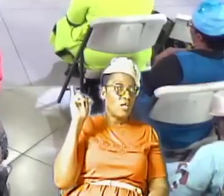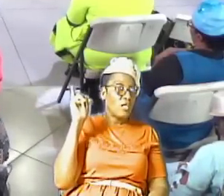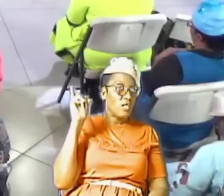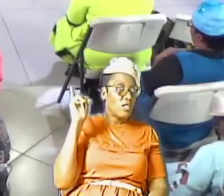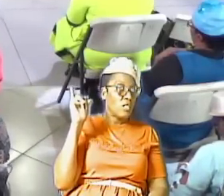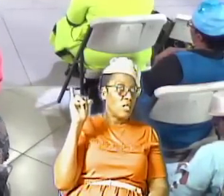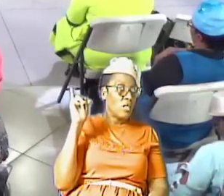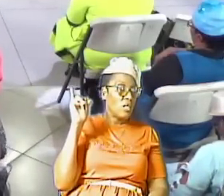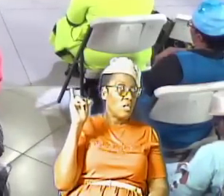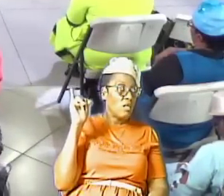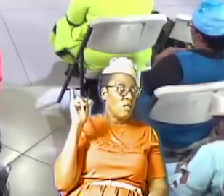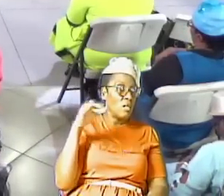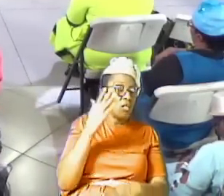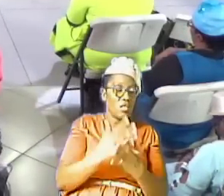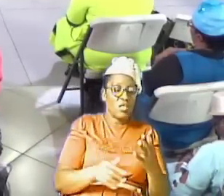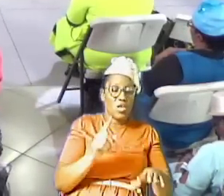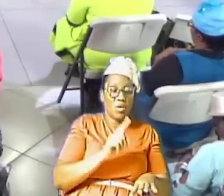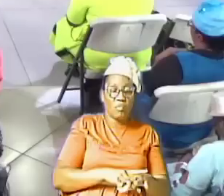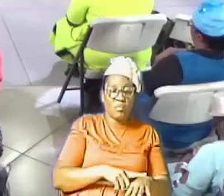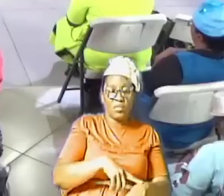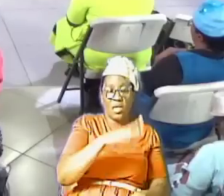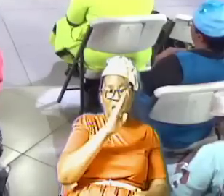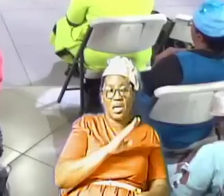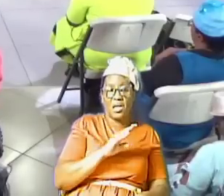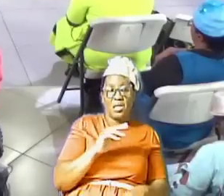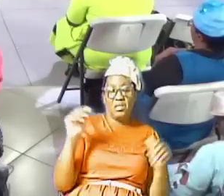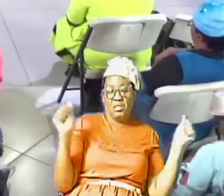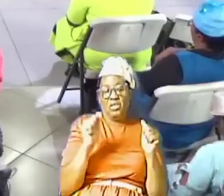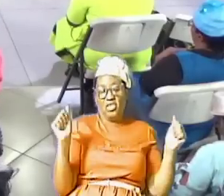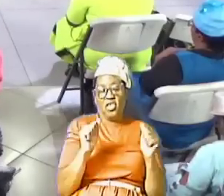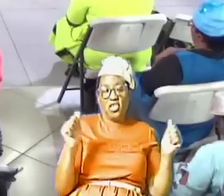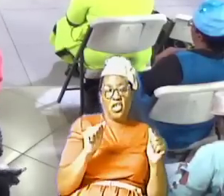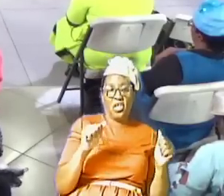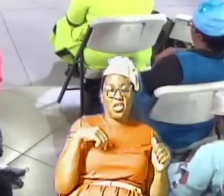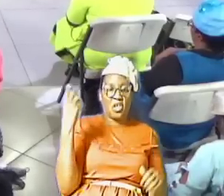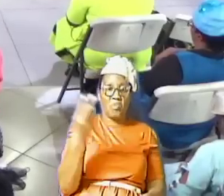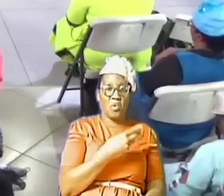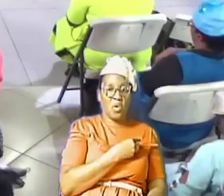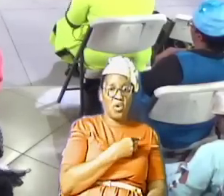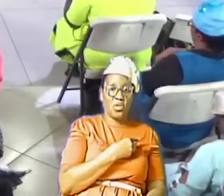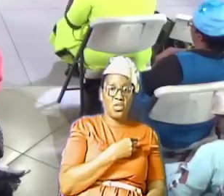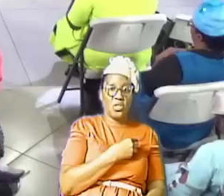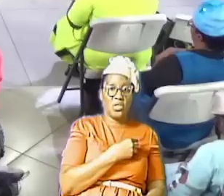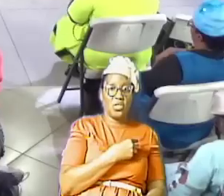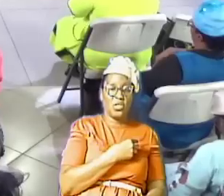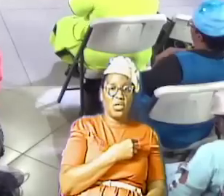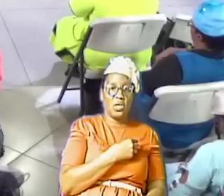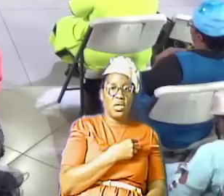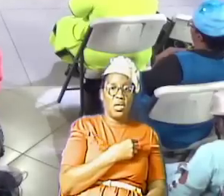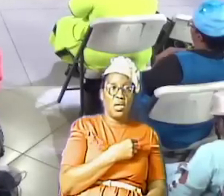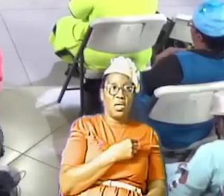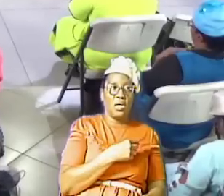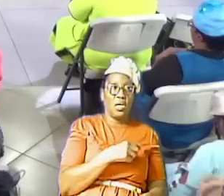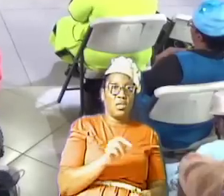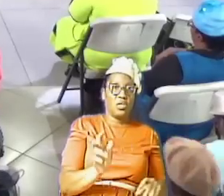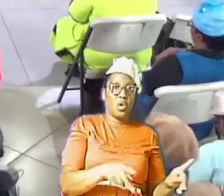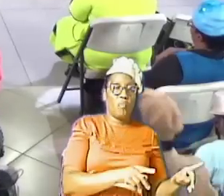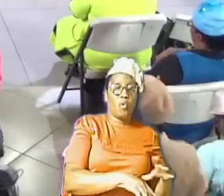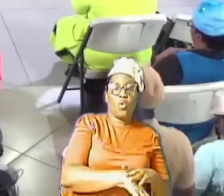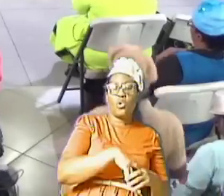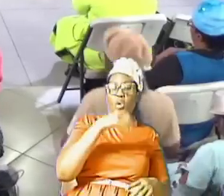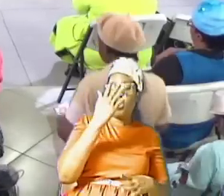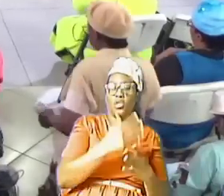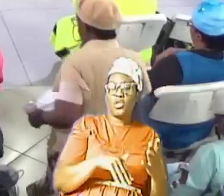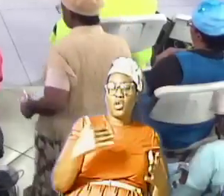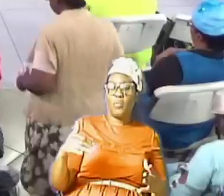our organization, sometimes God have to shake us up to get rid of some things and to acknowledge and remember that